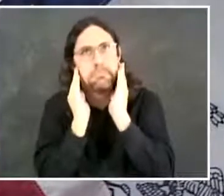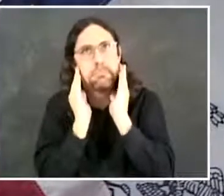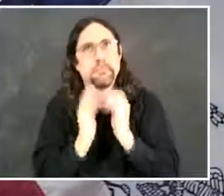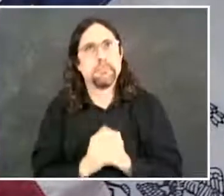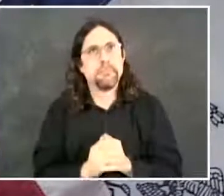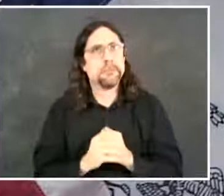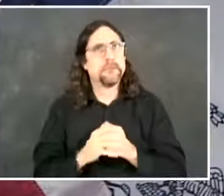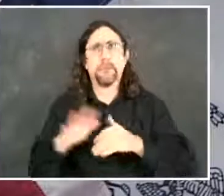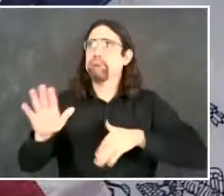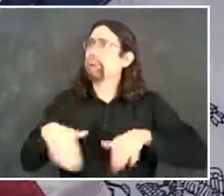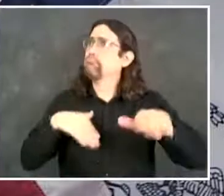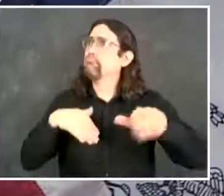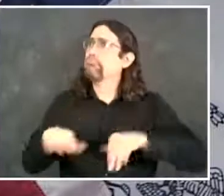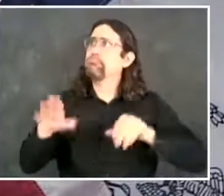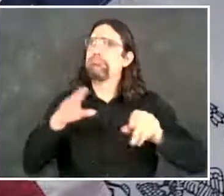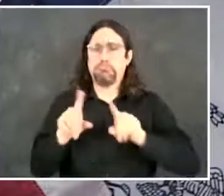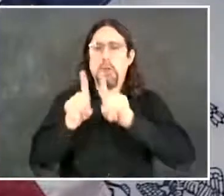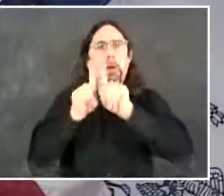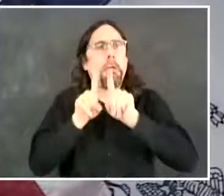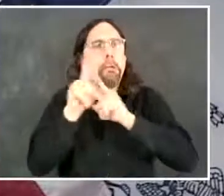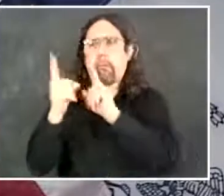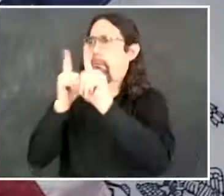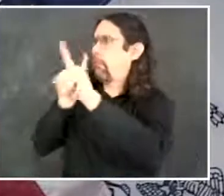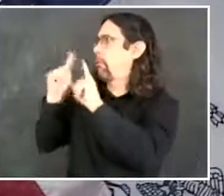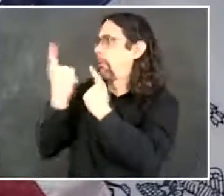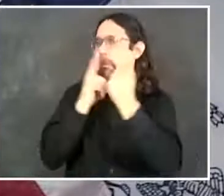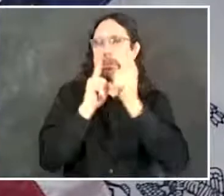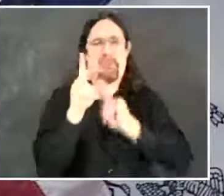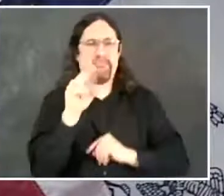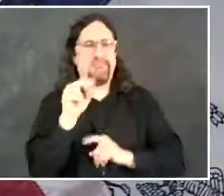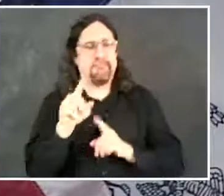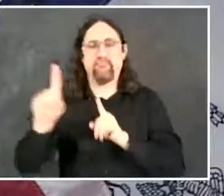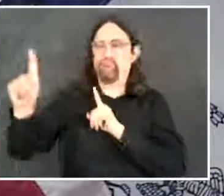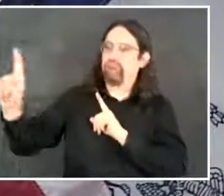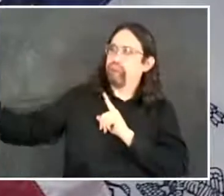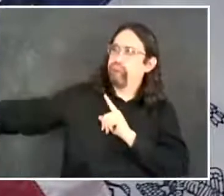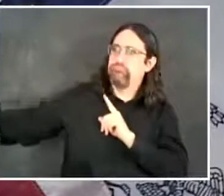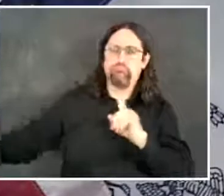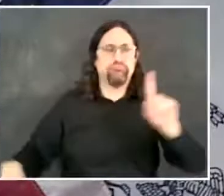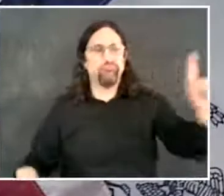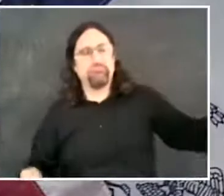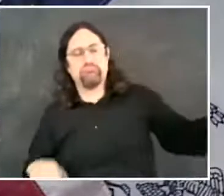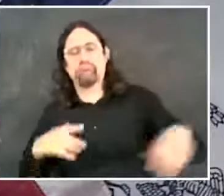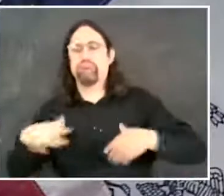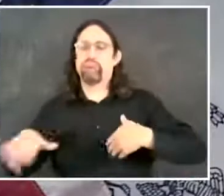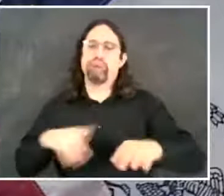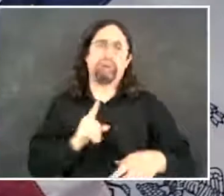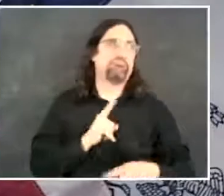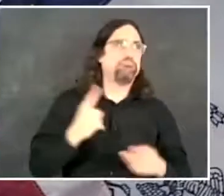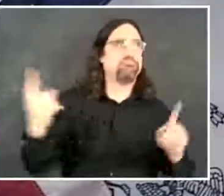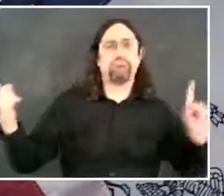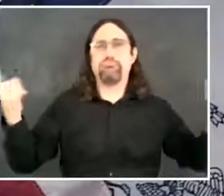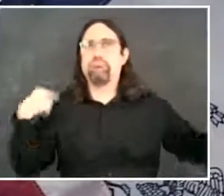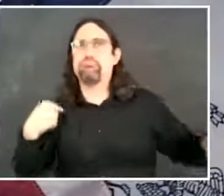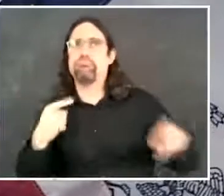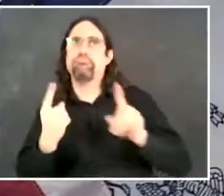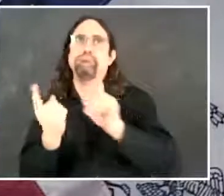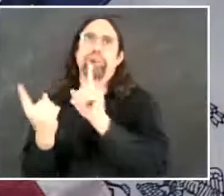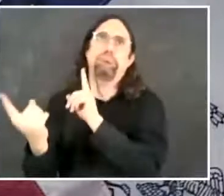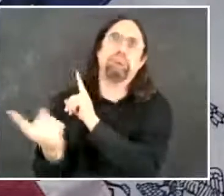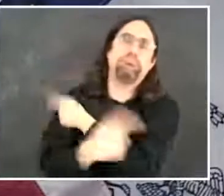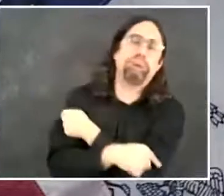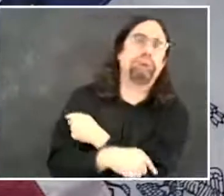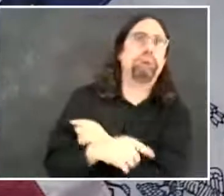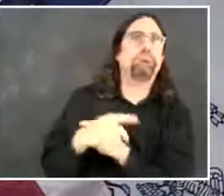amount of time, no one's going to have a problem anywhere if they do those things. If people start gathering, they're going to have a definite problem, and that's going to be in